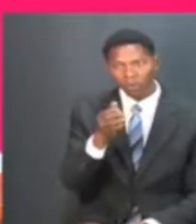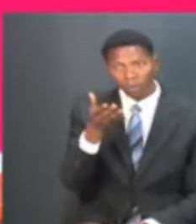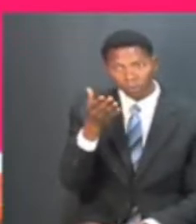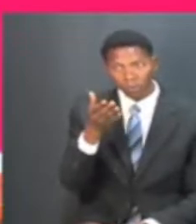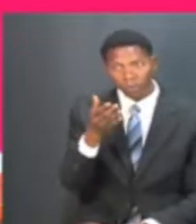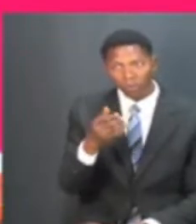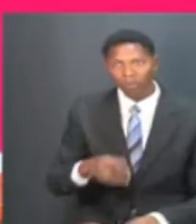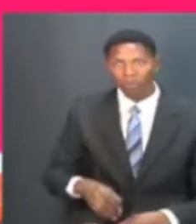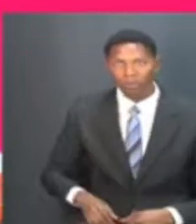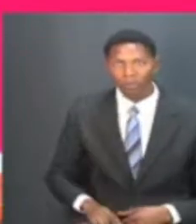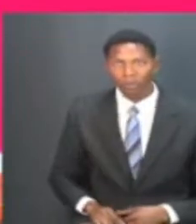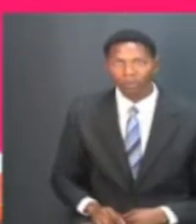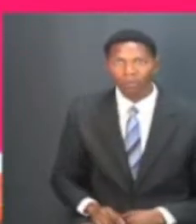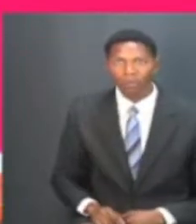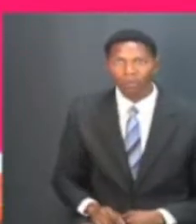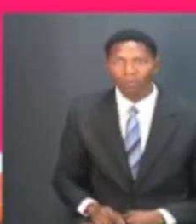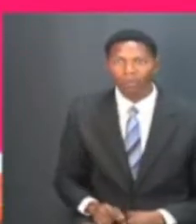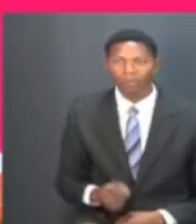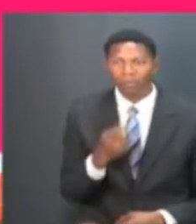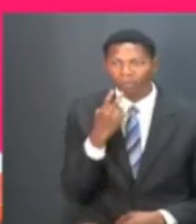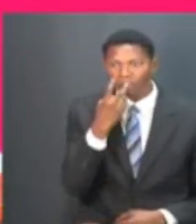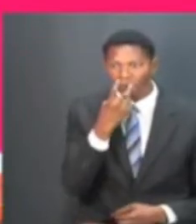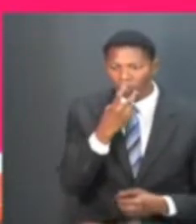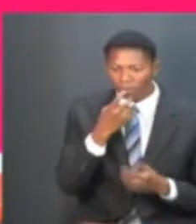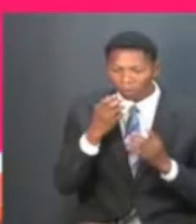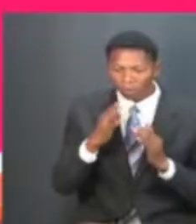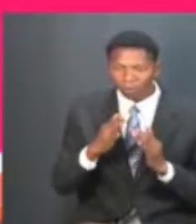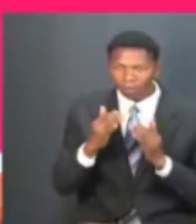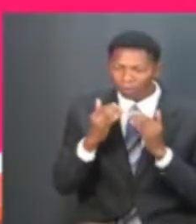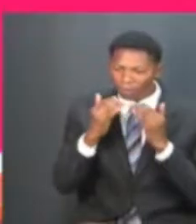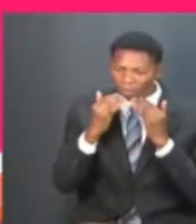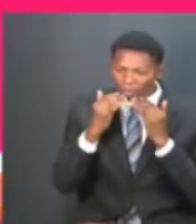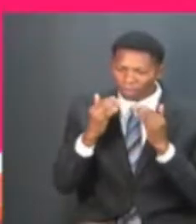Mr. Speaker, thank you very much for,